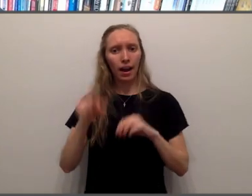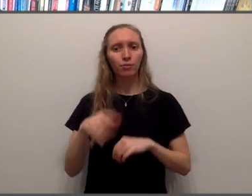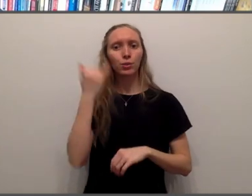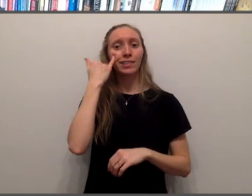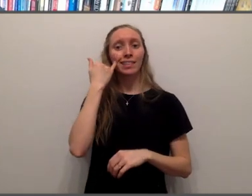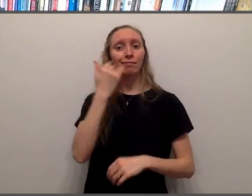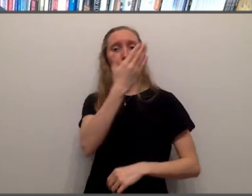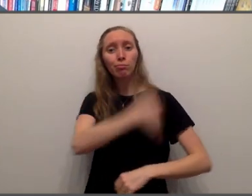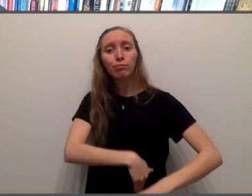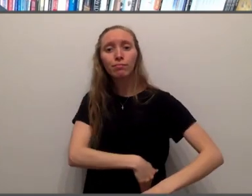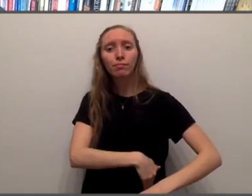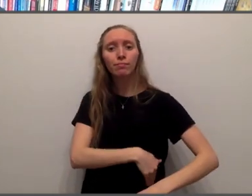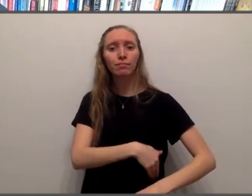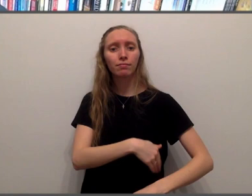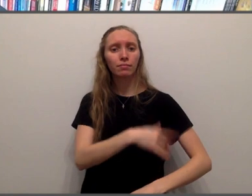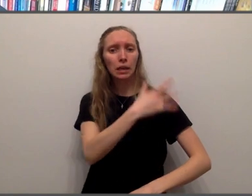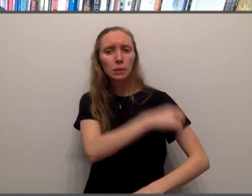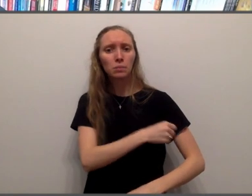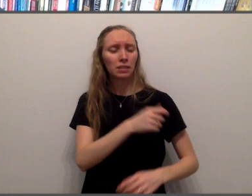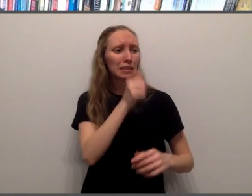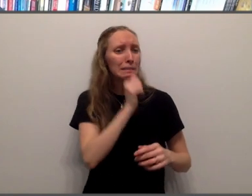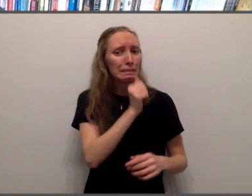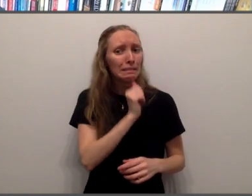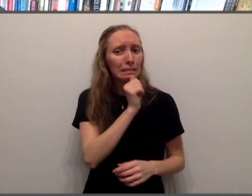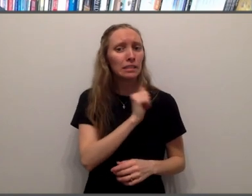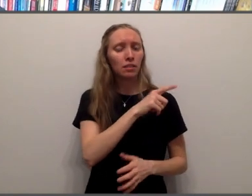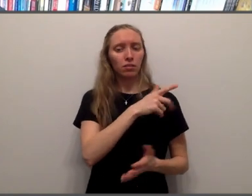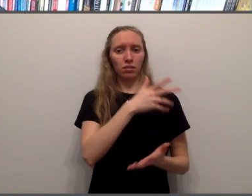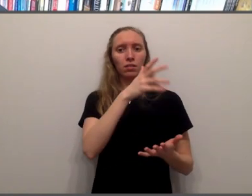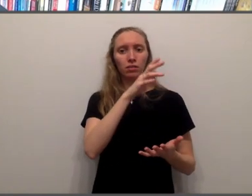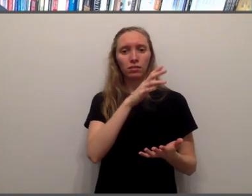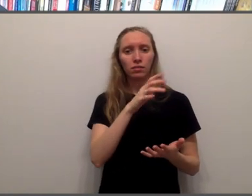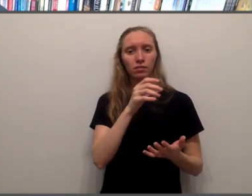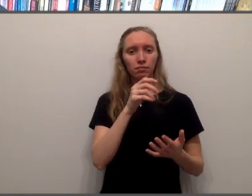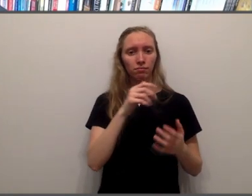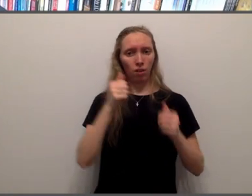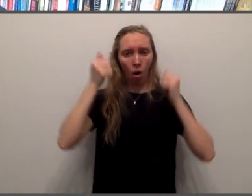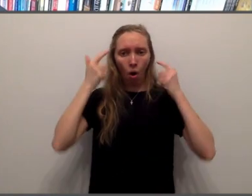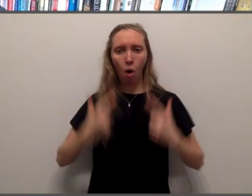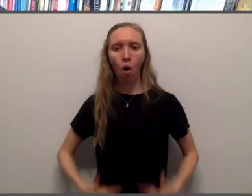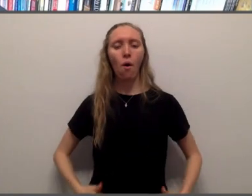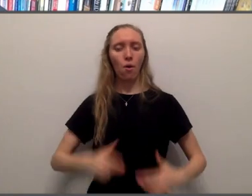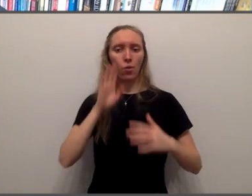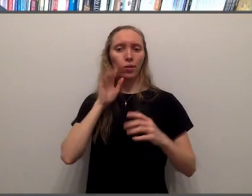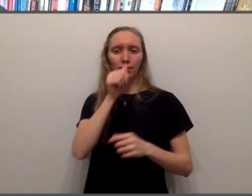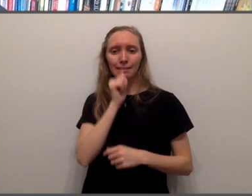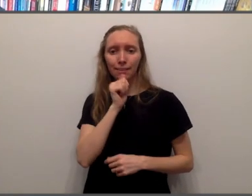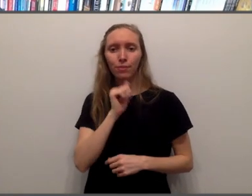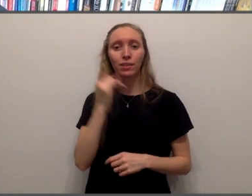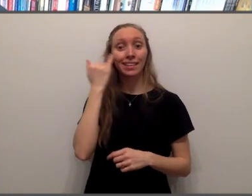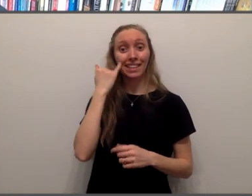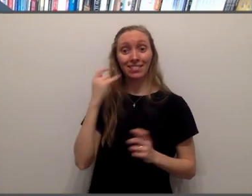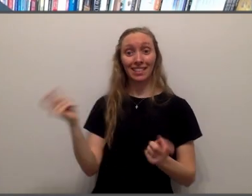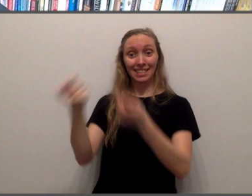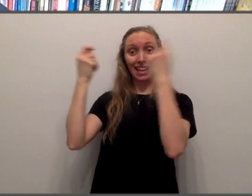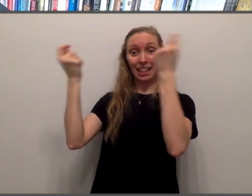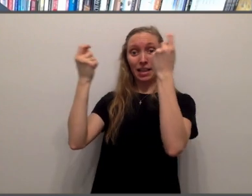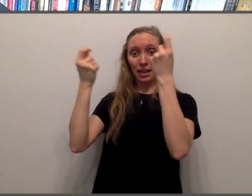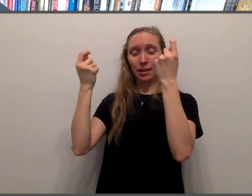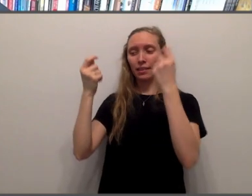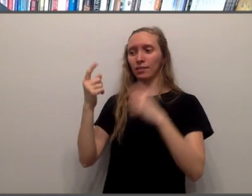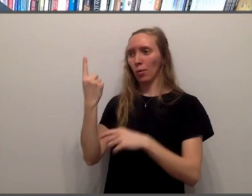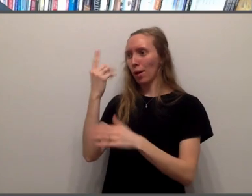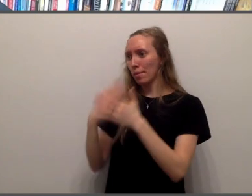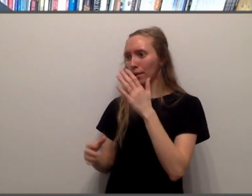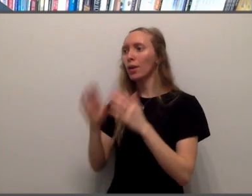are honored. Paul is very clear that inviting those parts to the body, to send the invitation to the